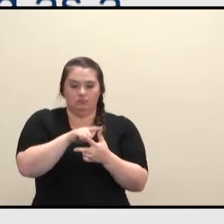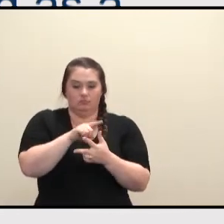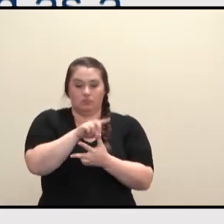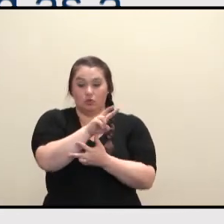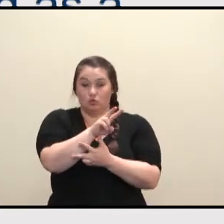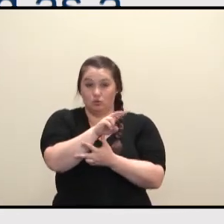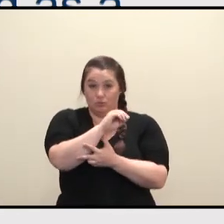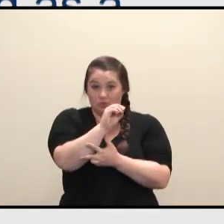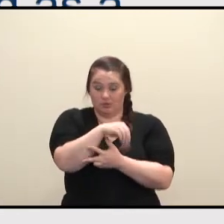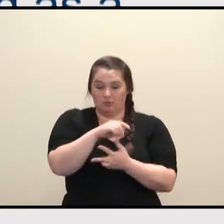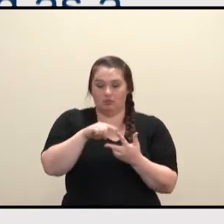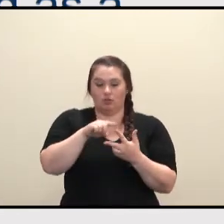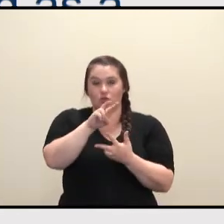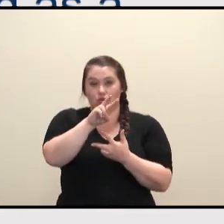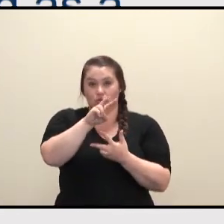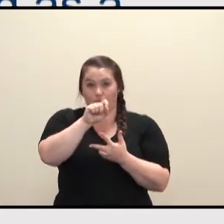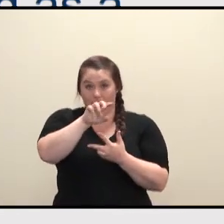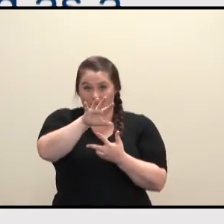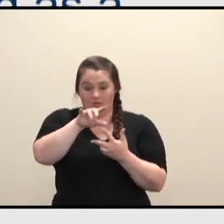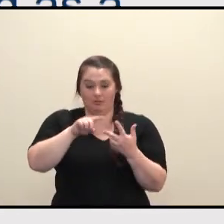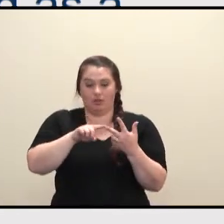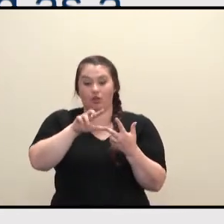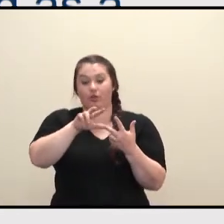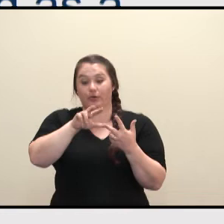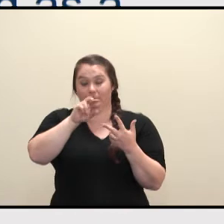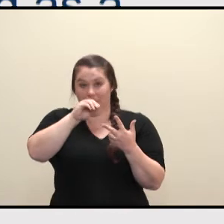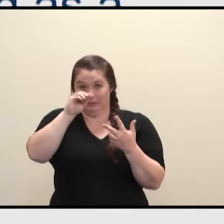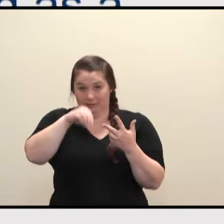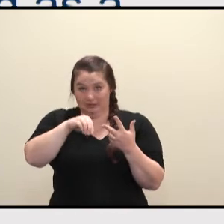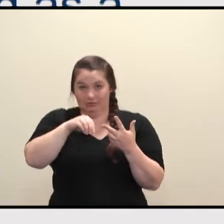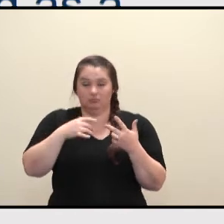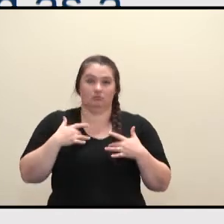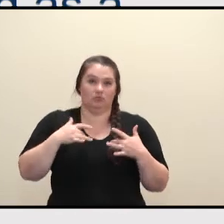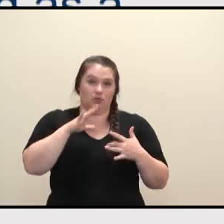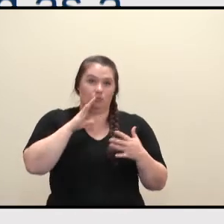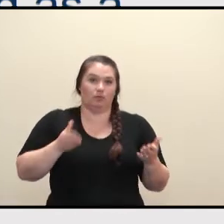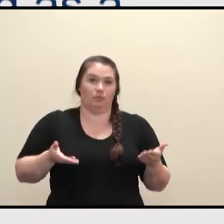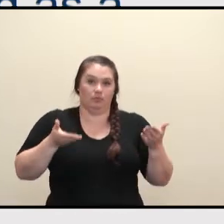the 2.5%, and the 3%. Typically, we bring 3